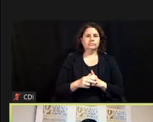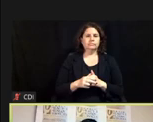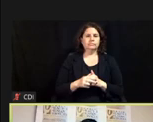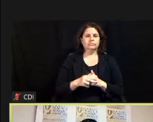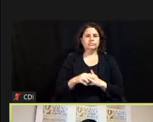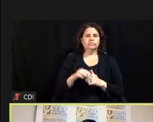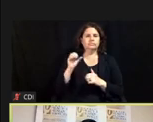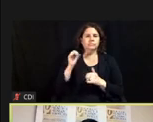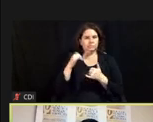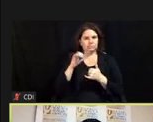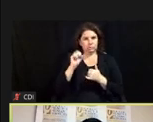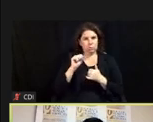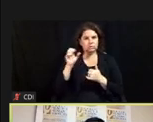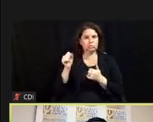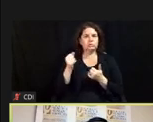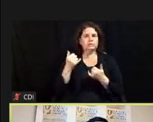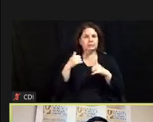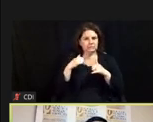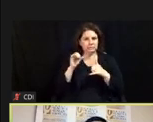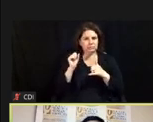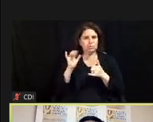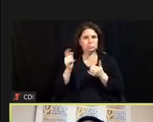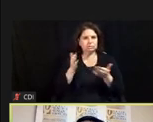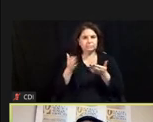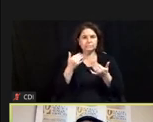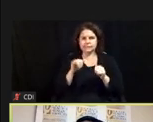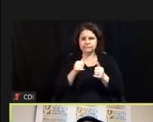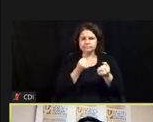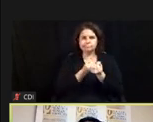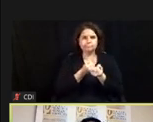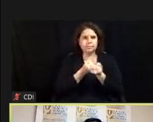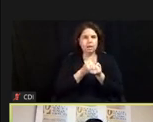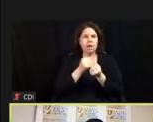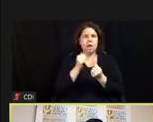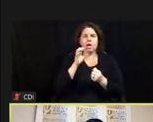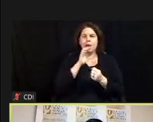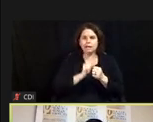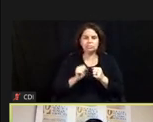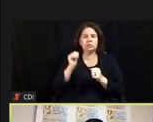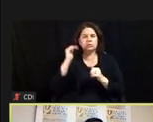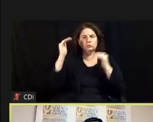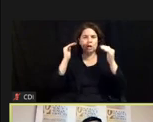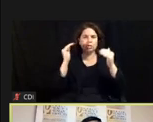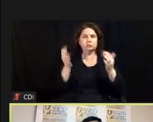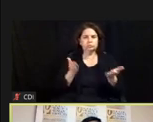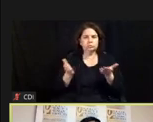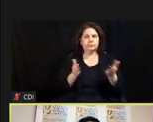our Aging and Adult Services program. They've distributed over 900